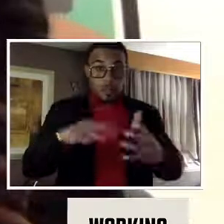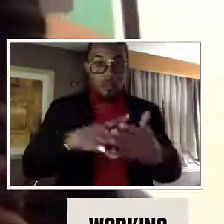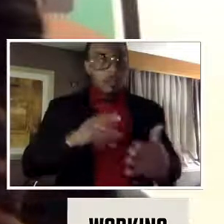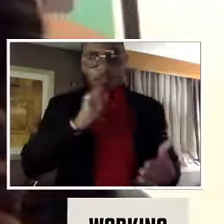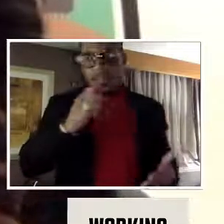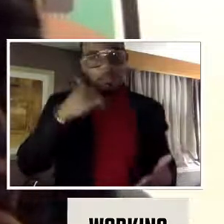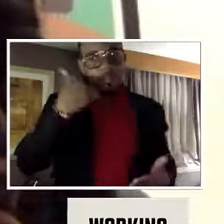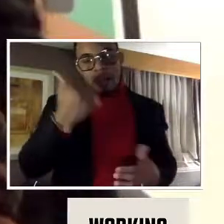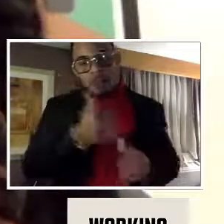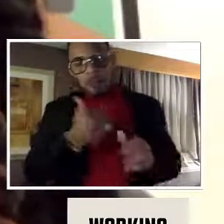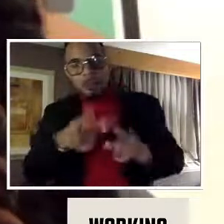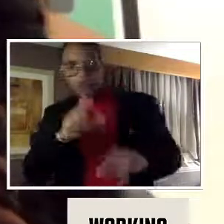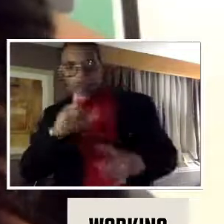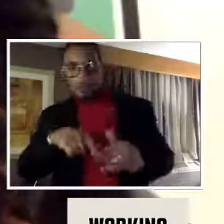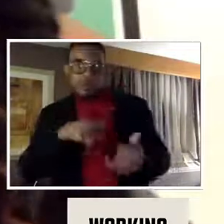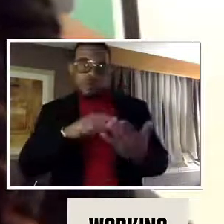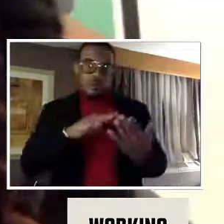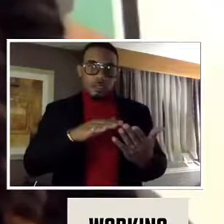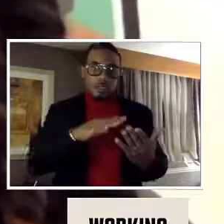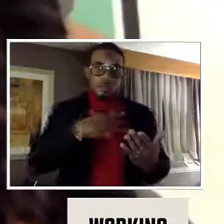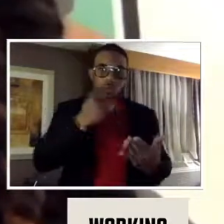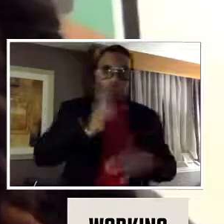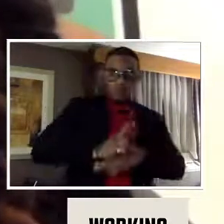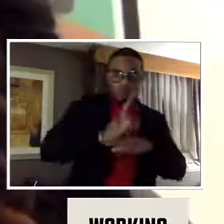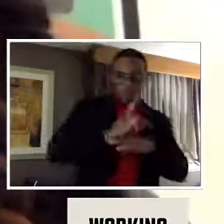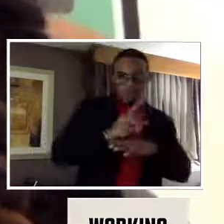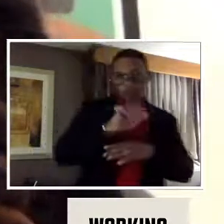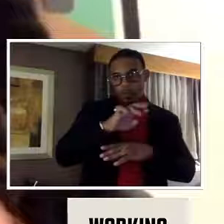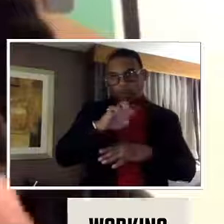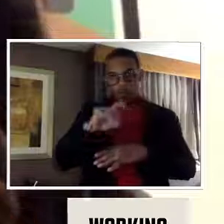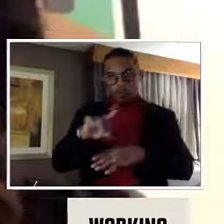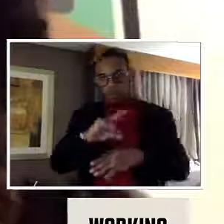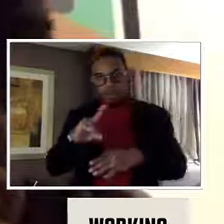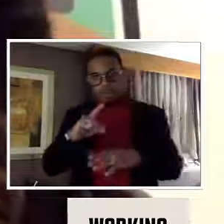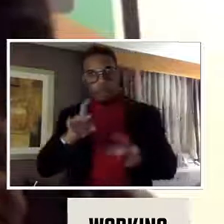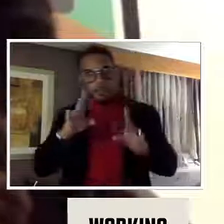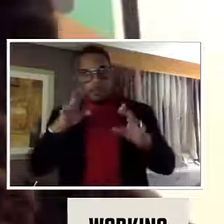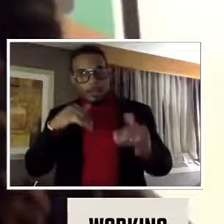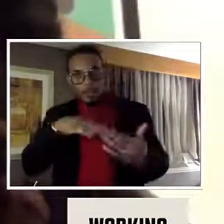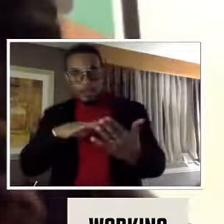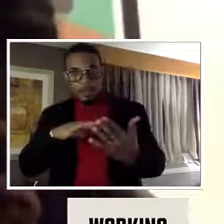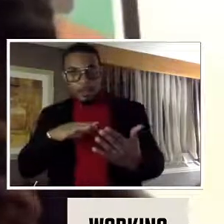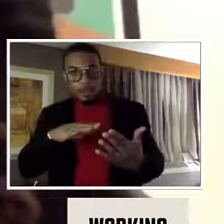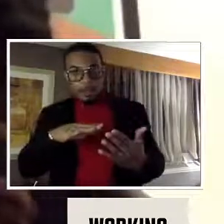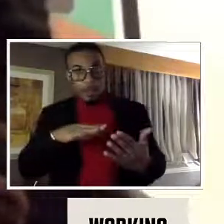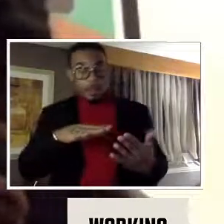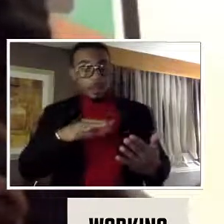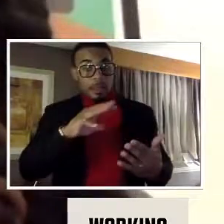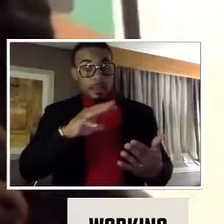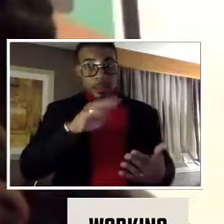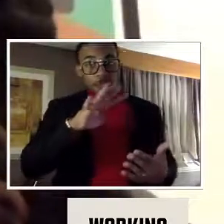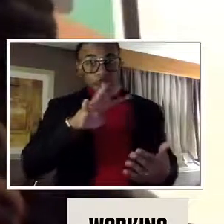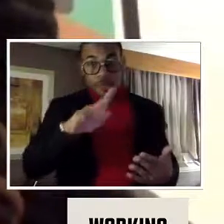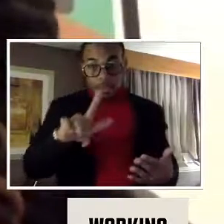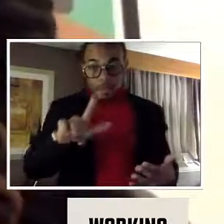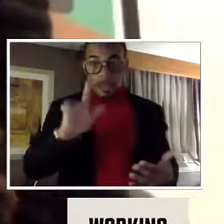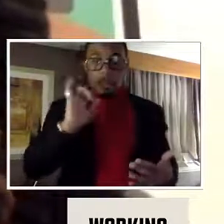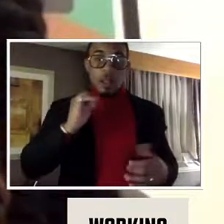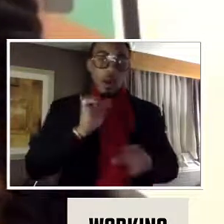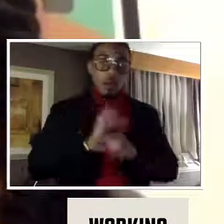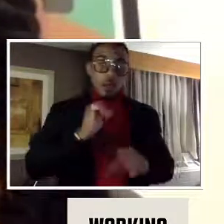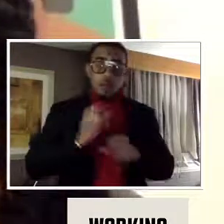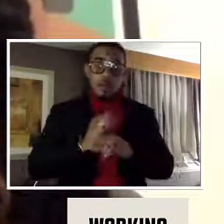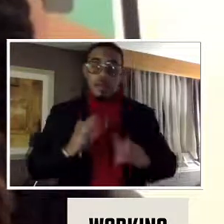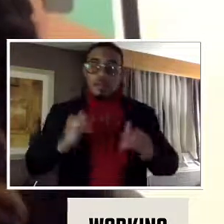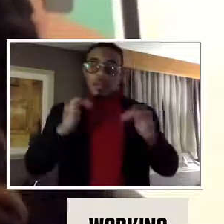not shy away from the need to address white supremacy and racialized violence head on. At M4BL, this is our work, and we are fighting